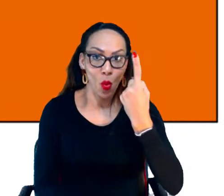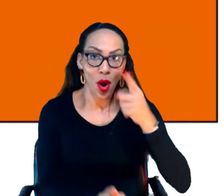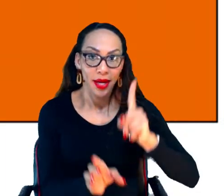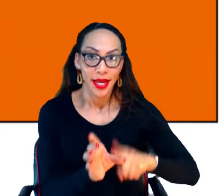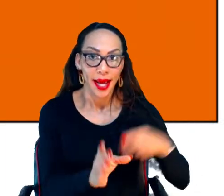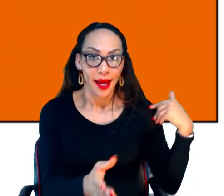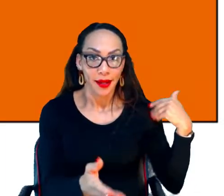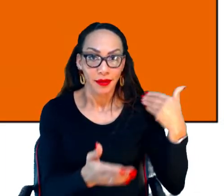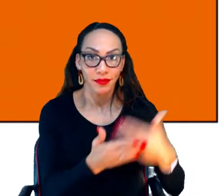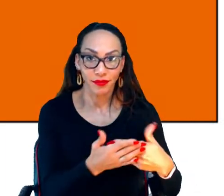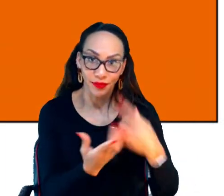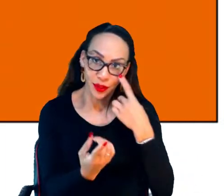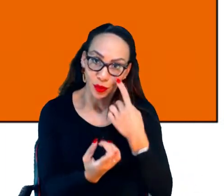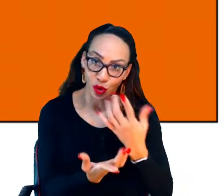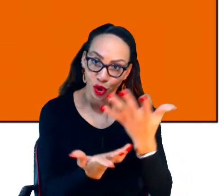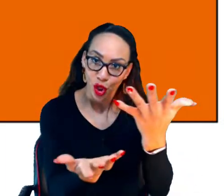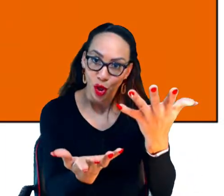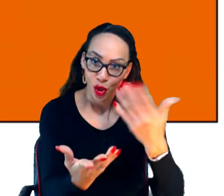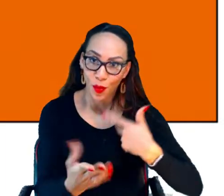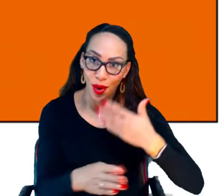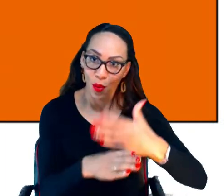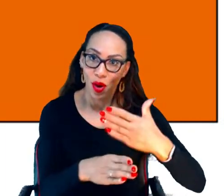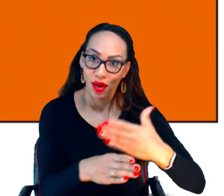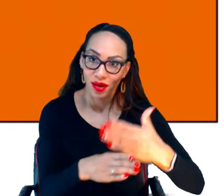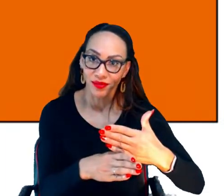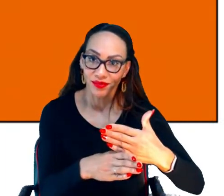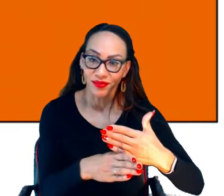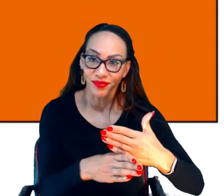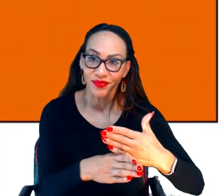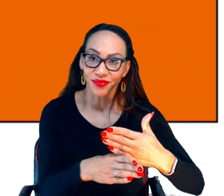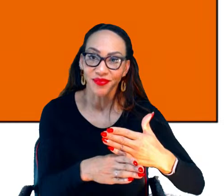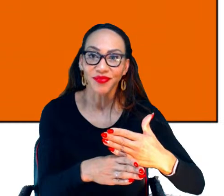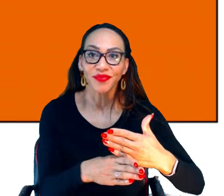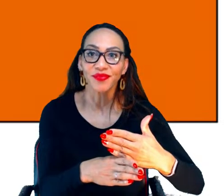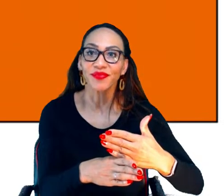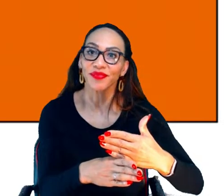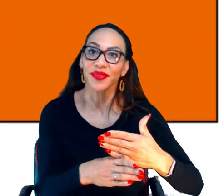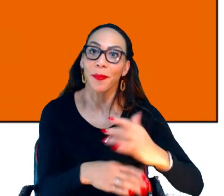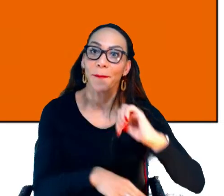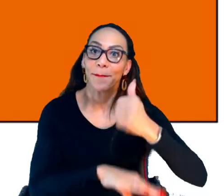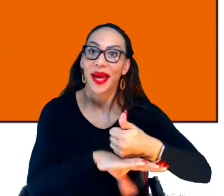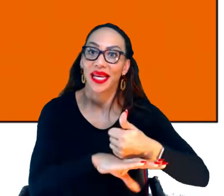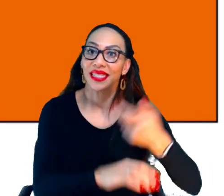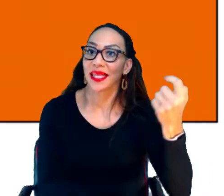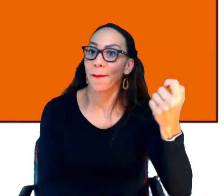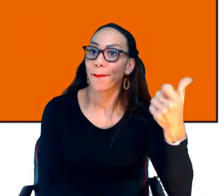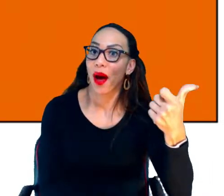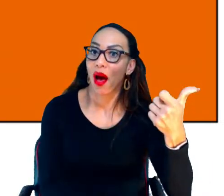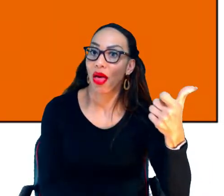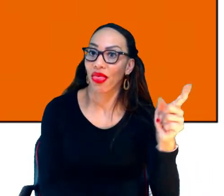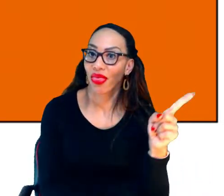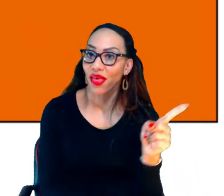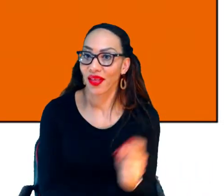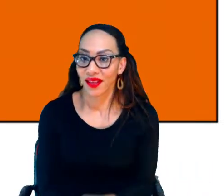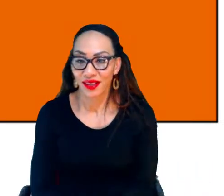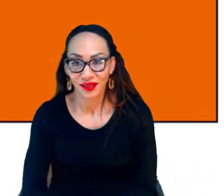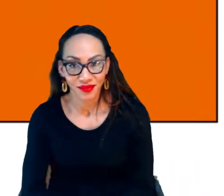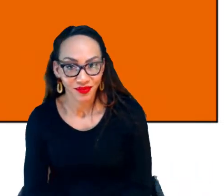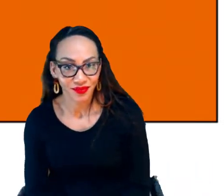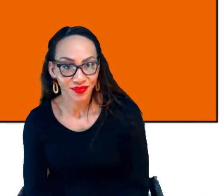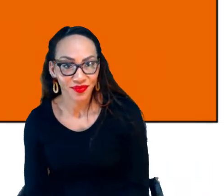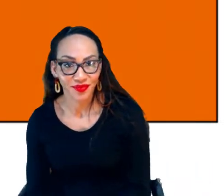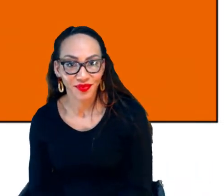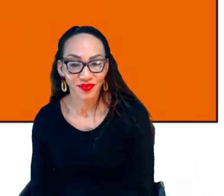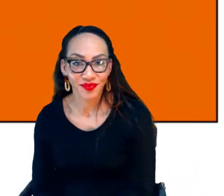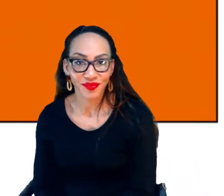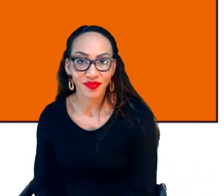doing, which is on display at the studio in Bath. So I'll go through the first one. One of the things I decided